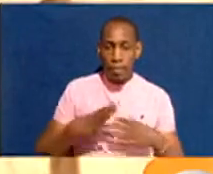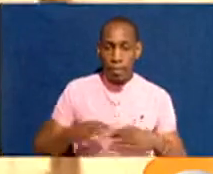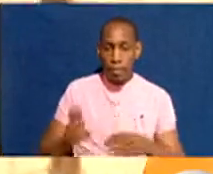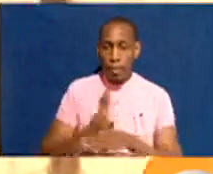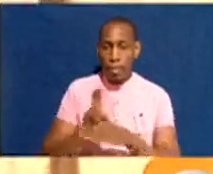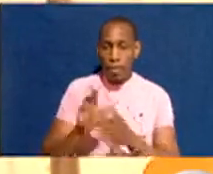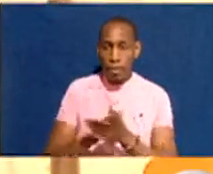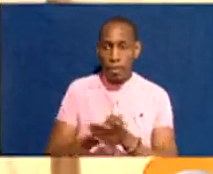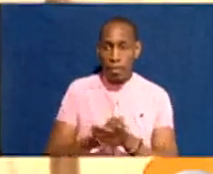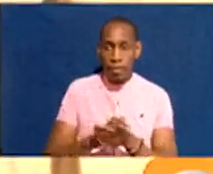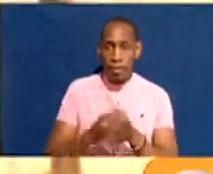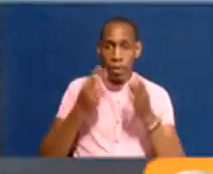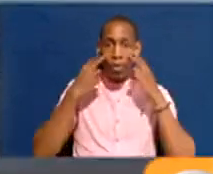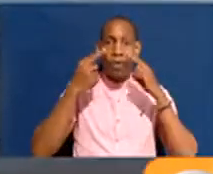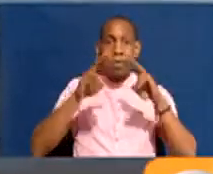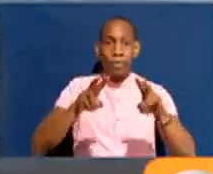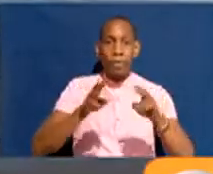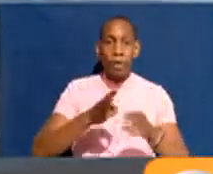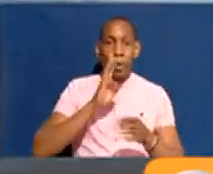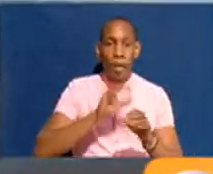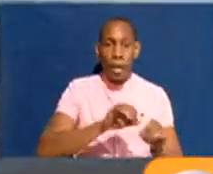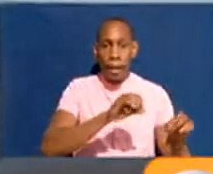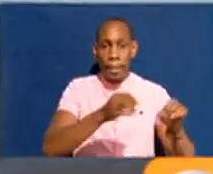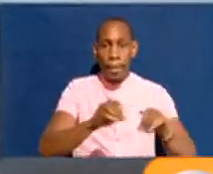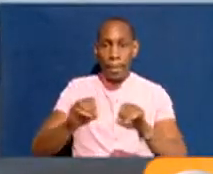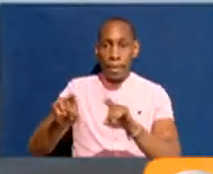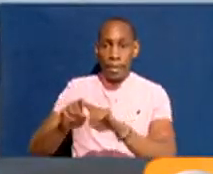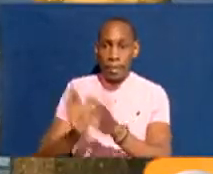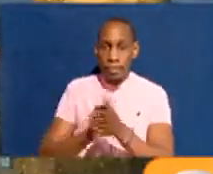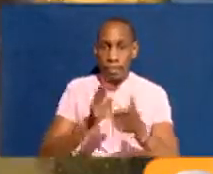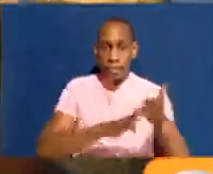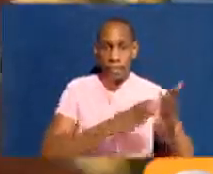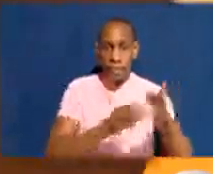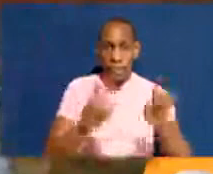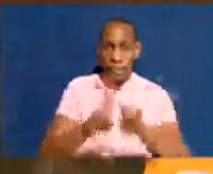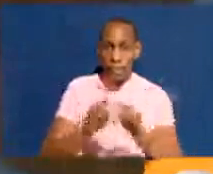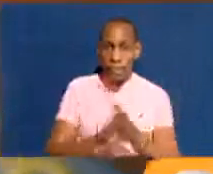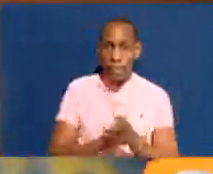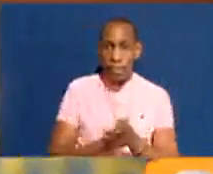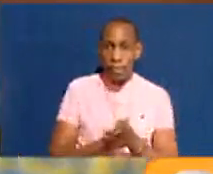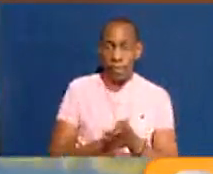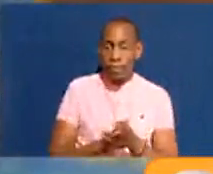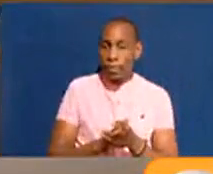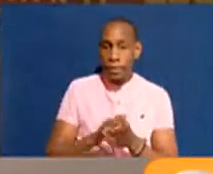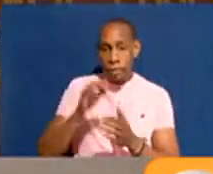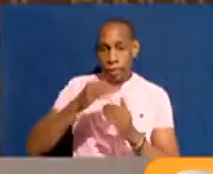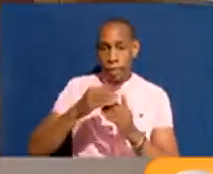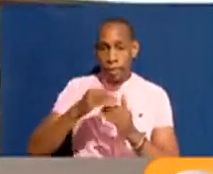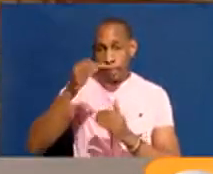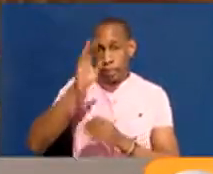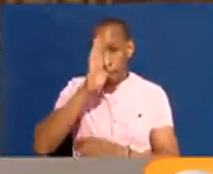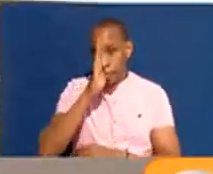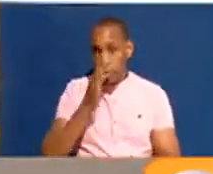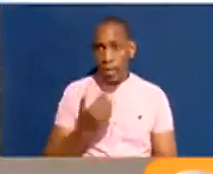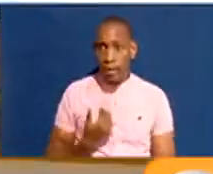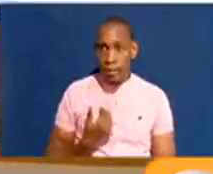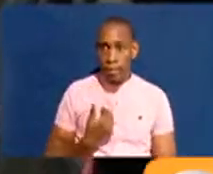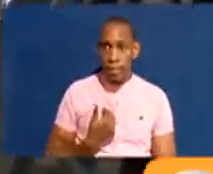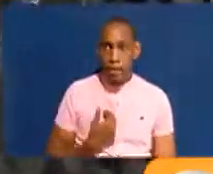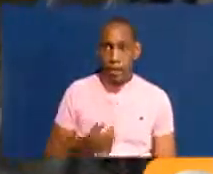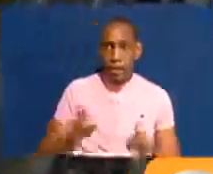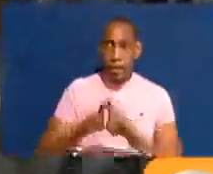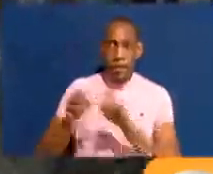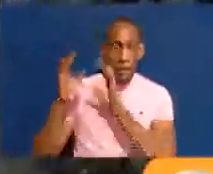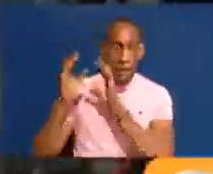for a fascinating view of the ocean. The structure too has no future. Still in